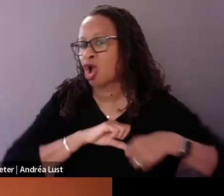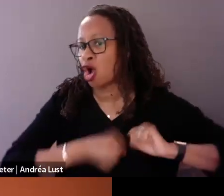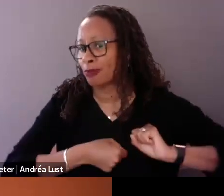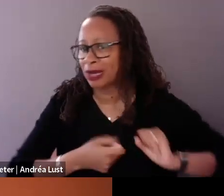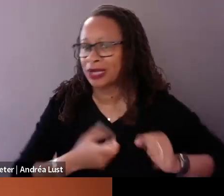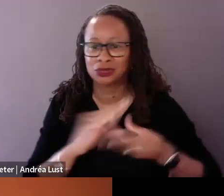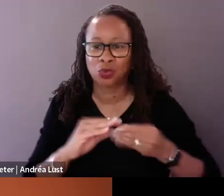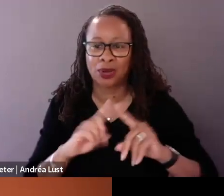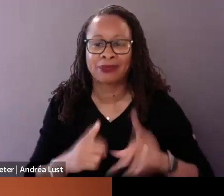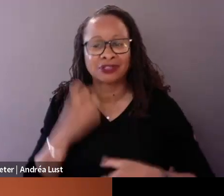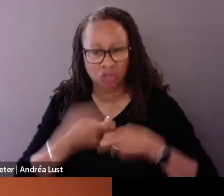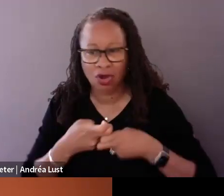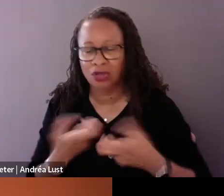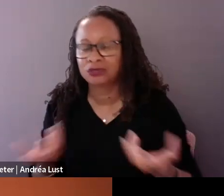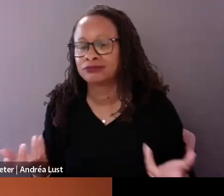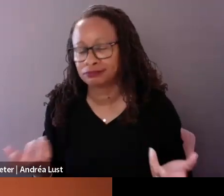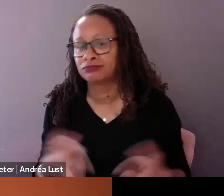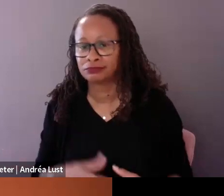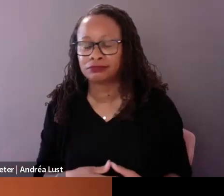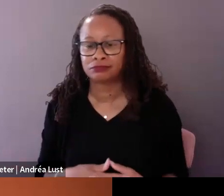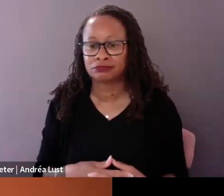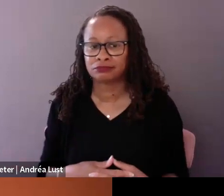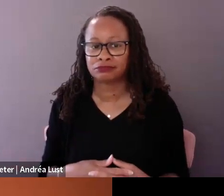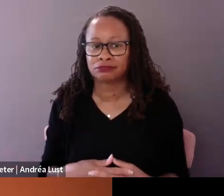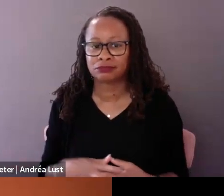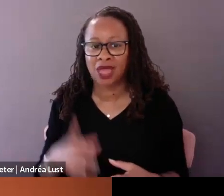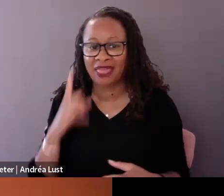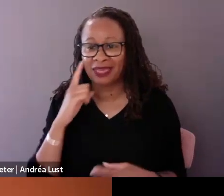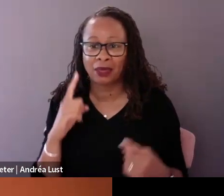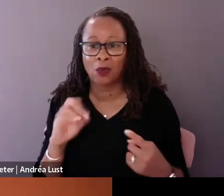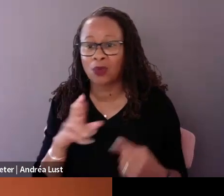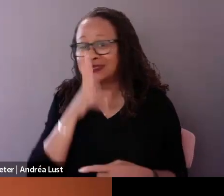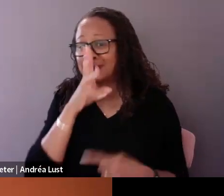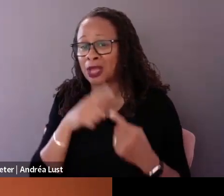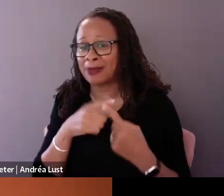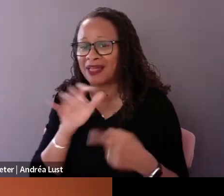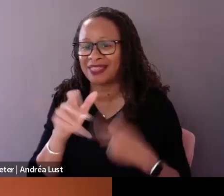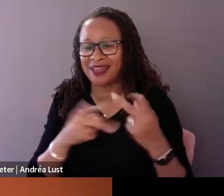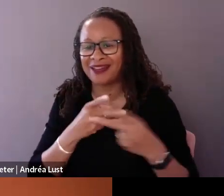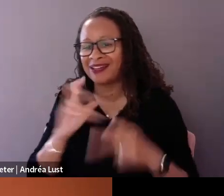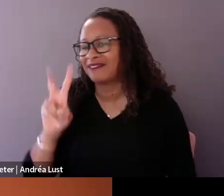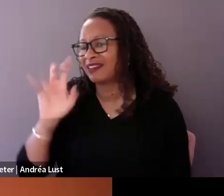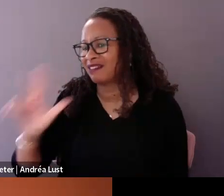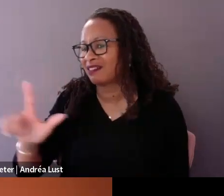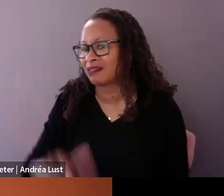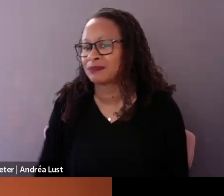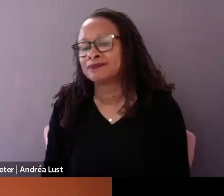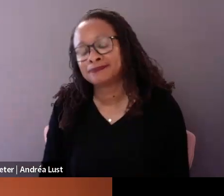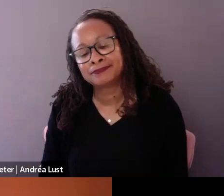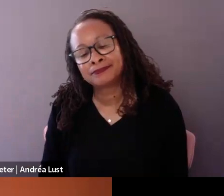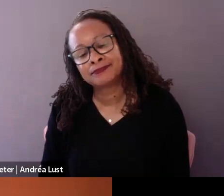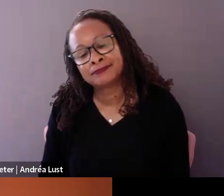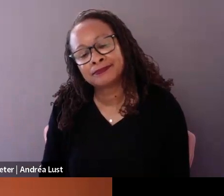yeah, it's hard to sort of think or speak about, you know, that kind of evil. Yeah,